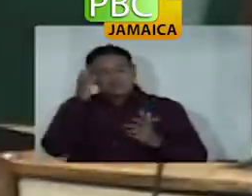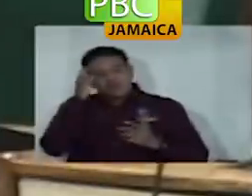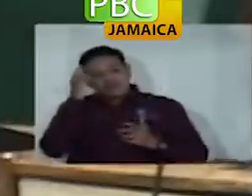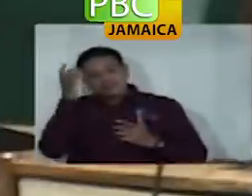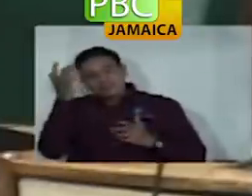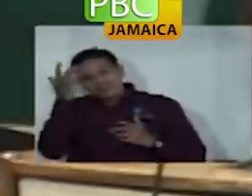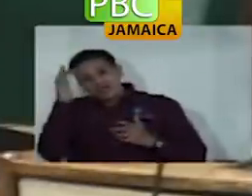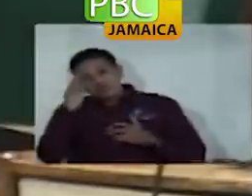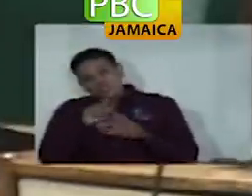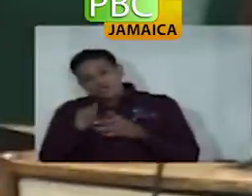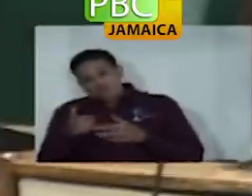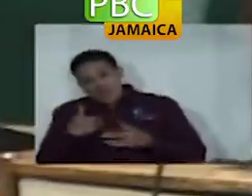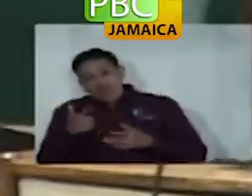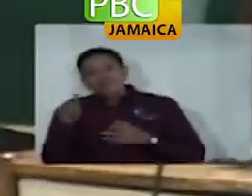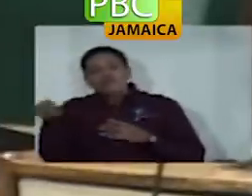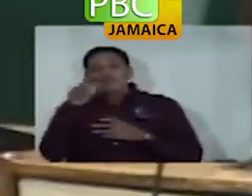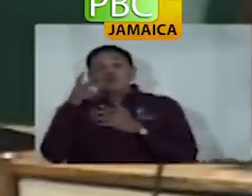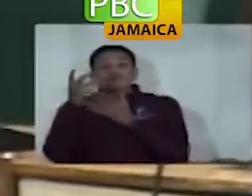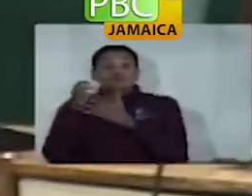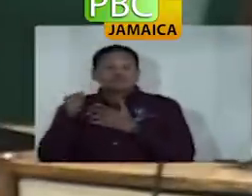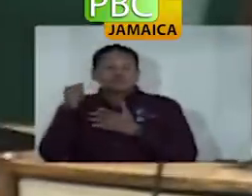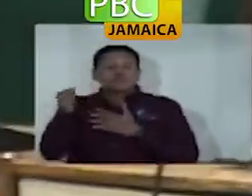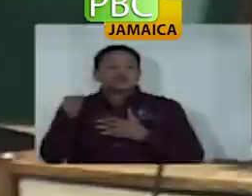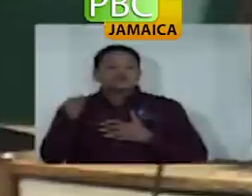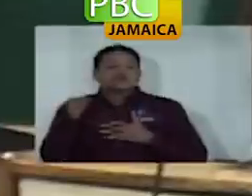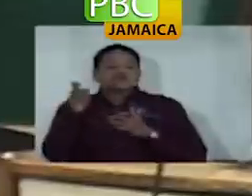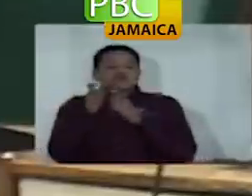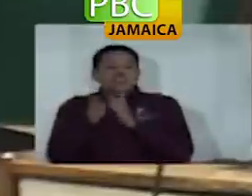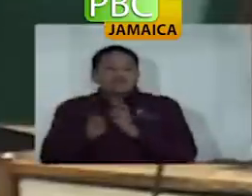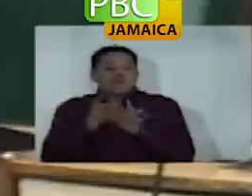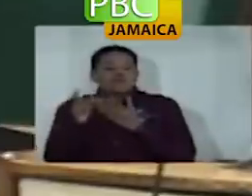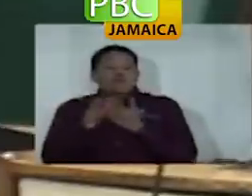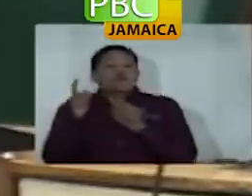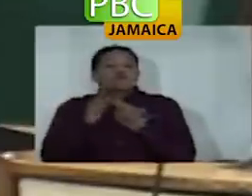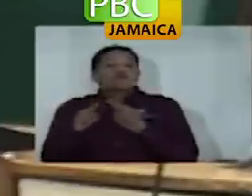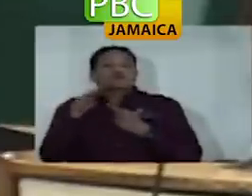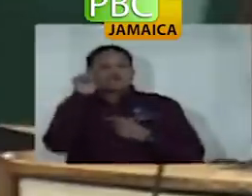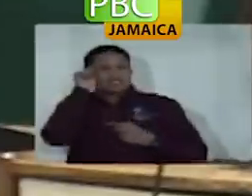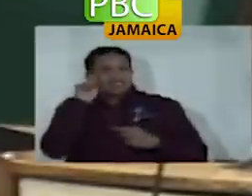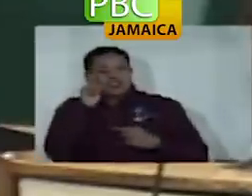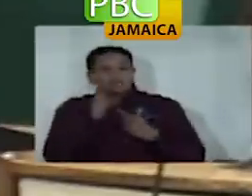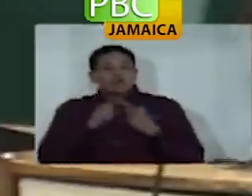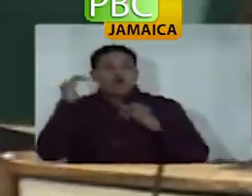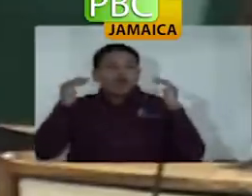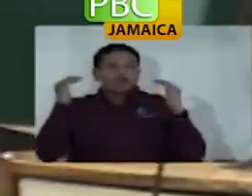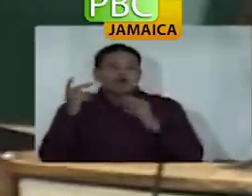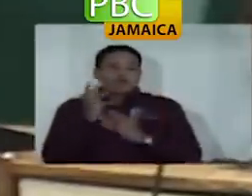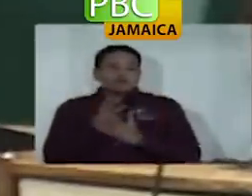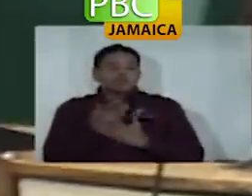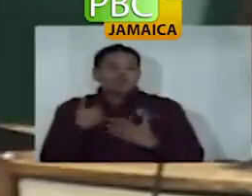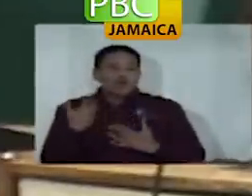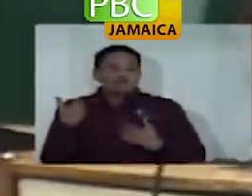who are incarcerated, reform program for both in the juvenile and adult, and to have